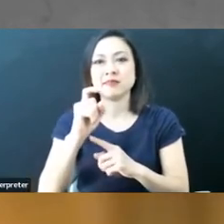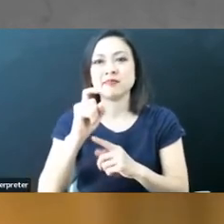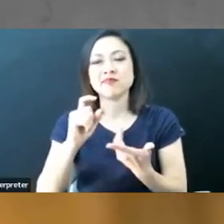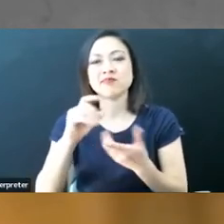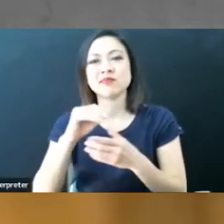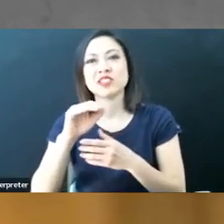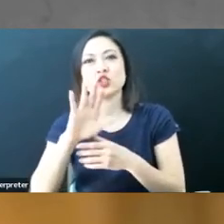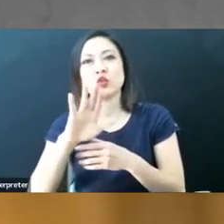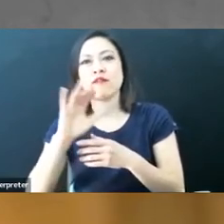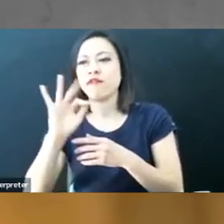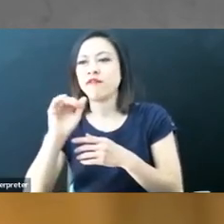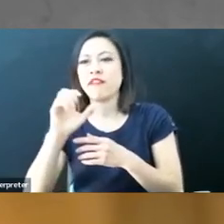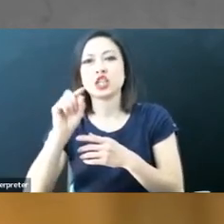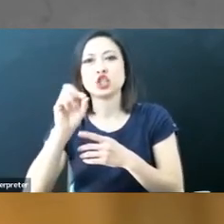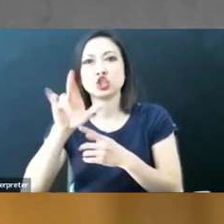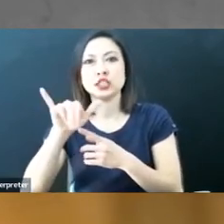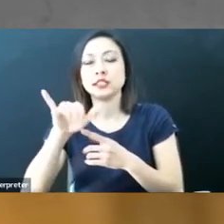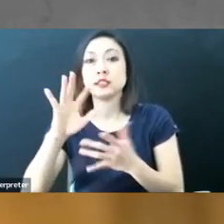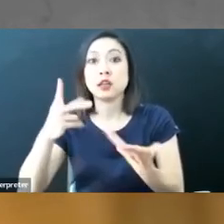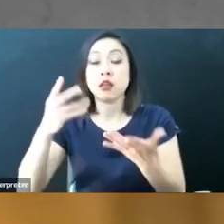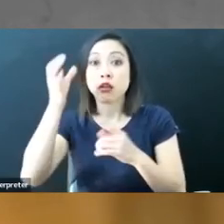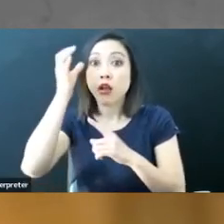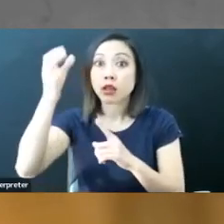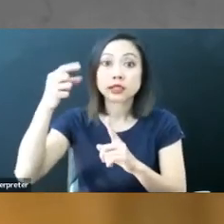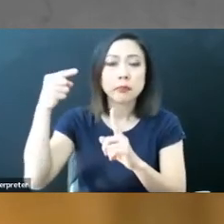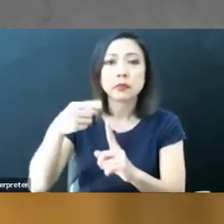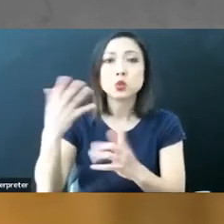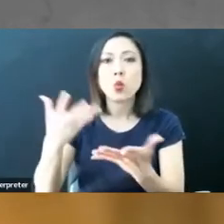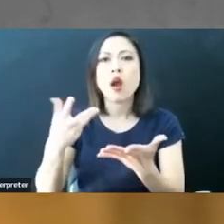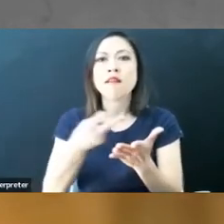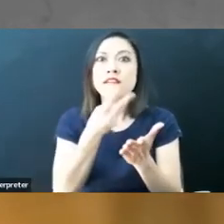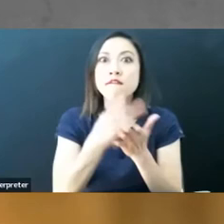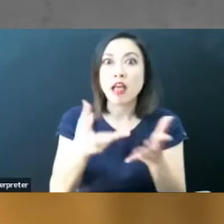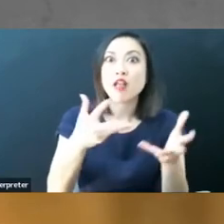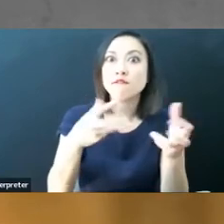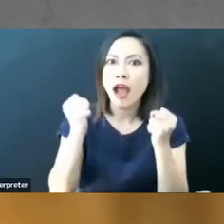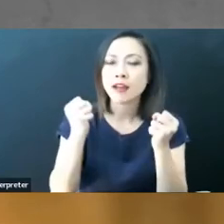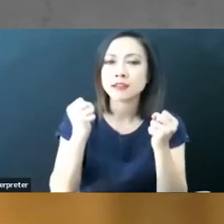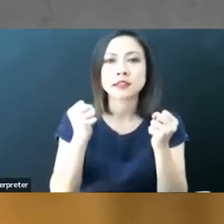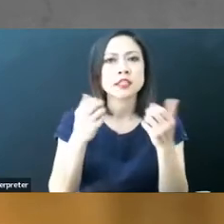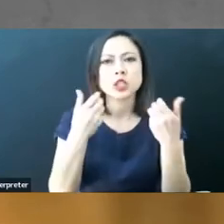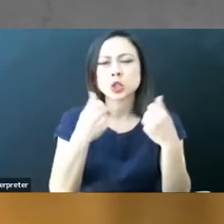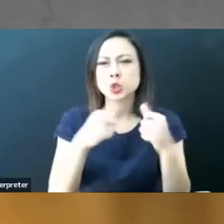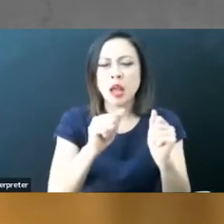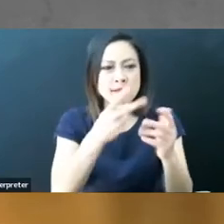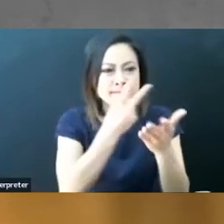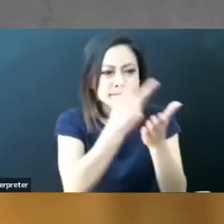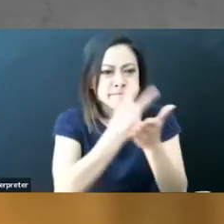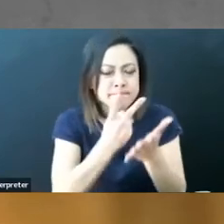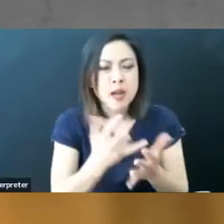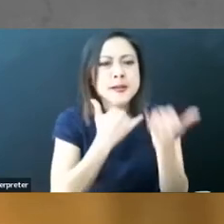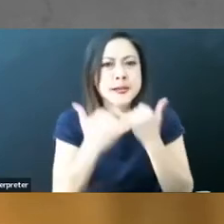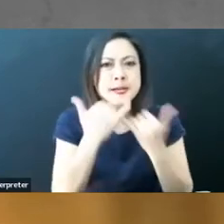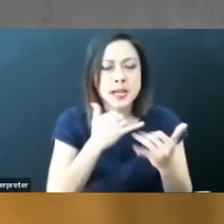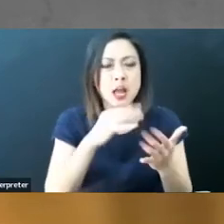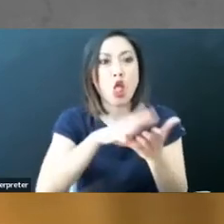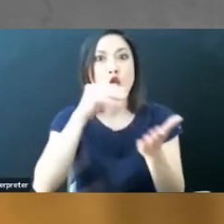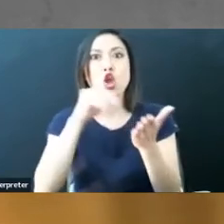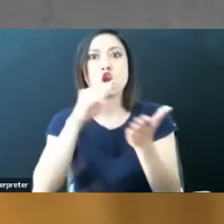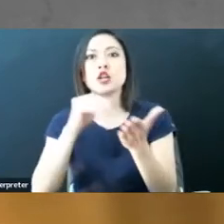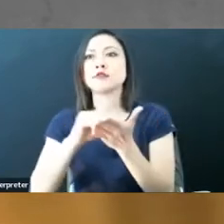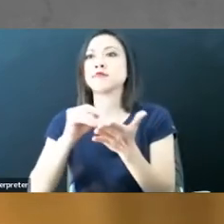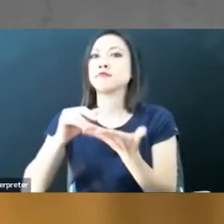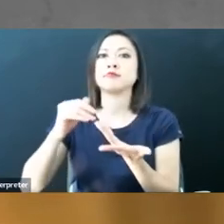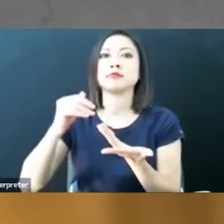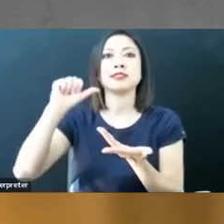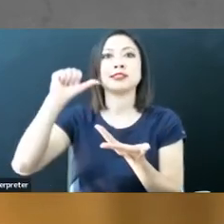is fail fast and try and iterate and come out with what are the big 10X, as we call them, moonshots. So there are two